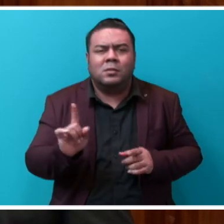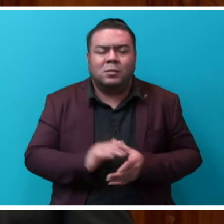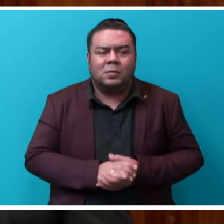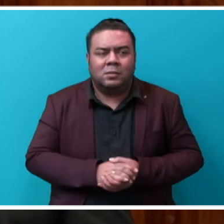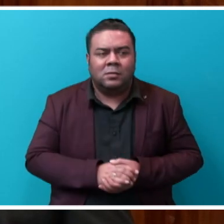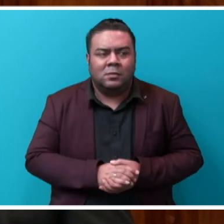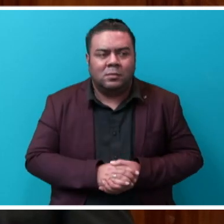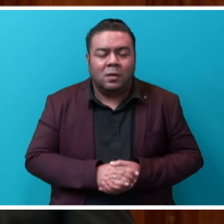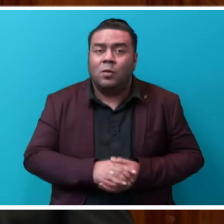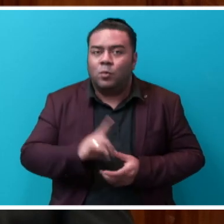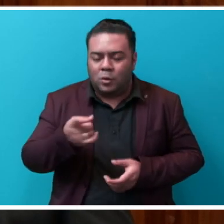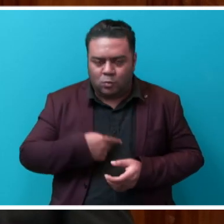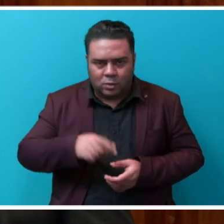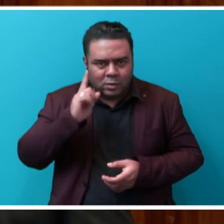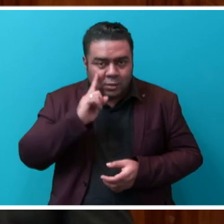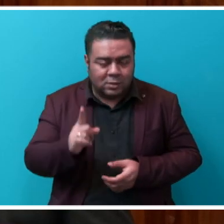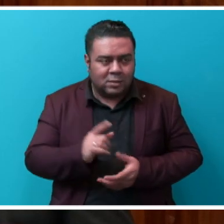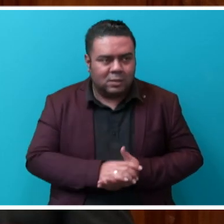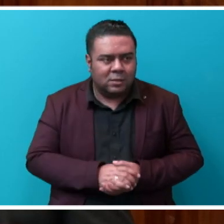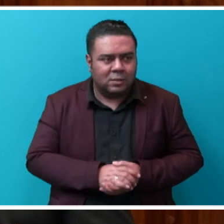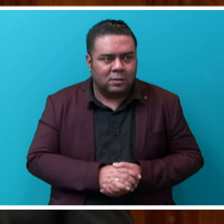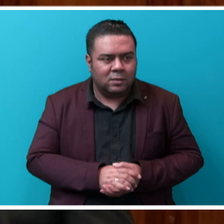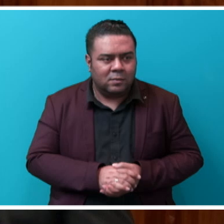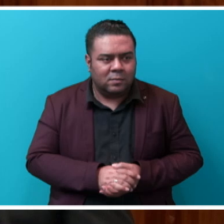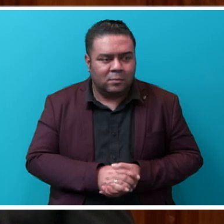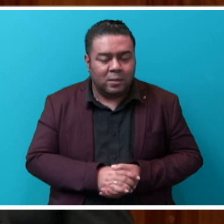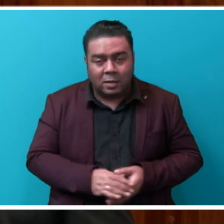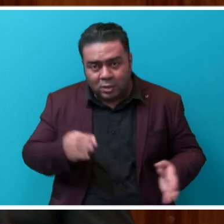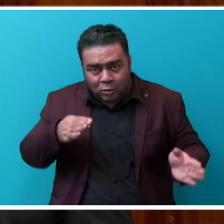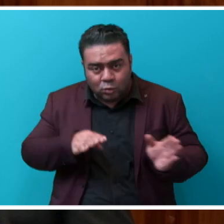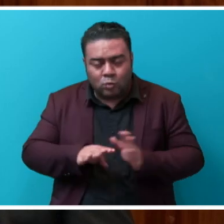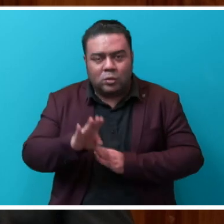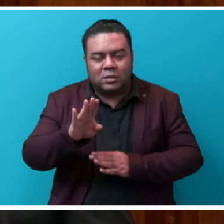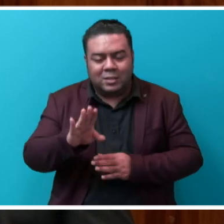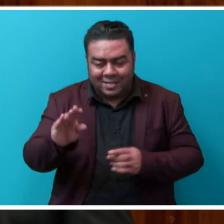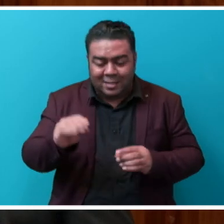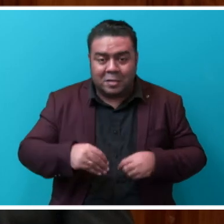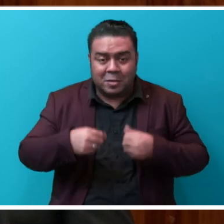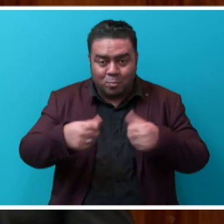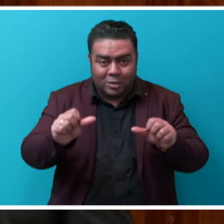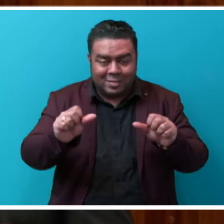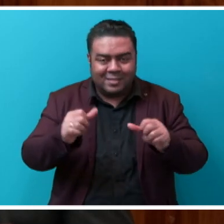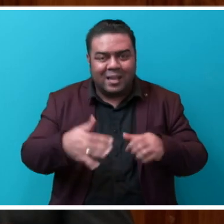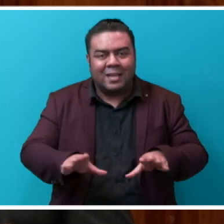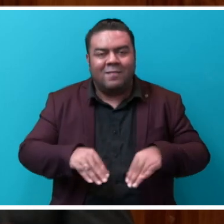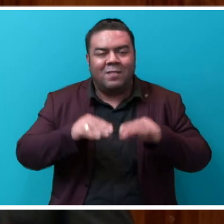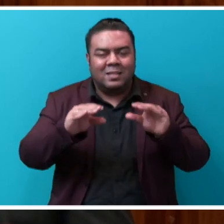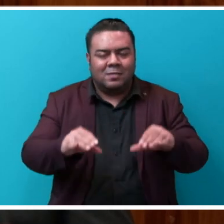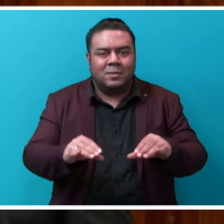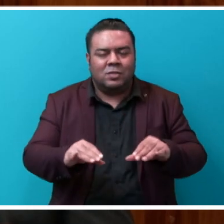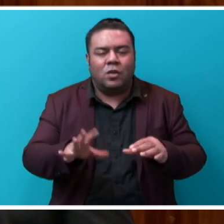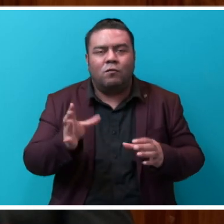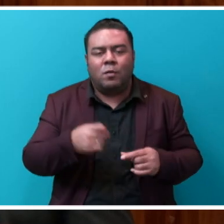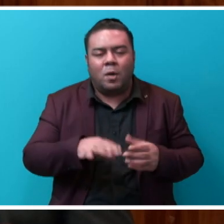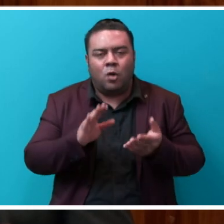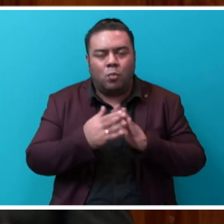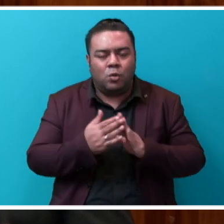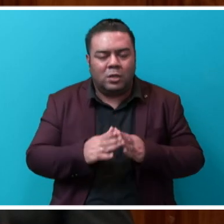we will witness an increase in deposits and investments from our diaspora